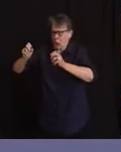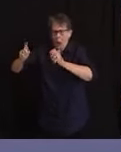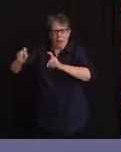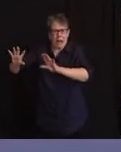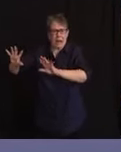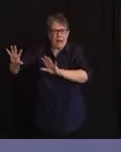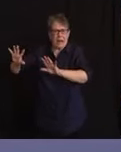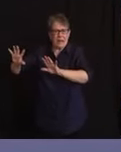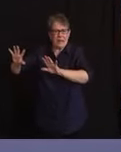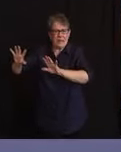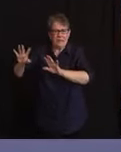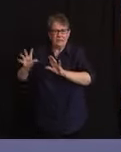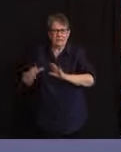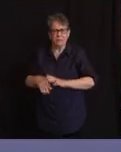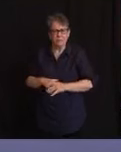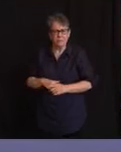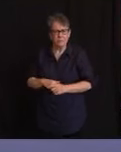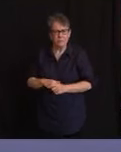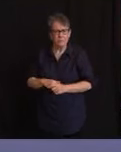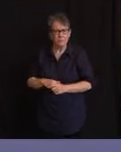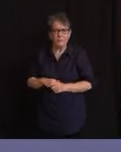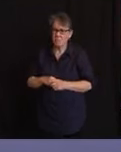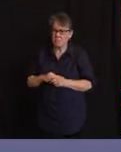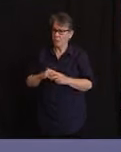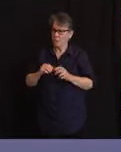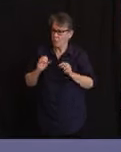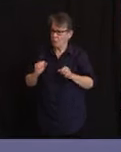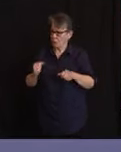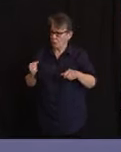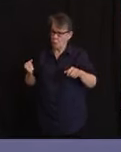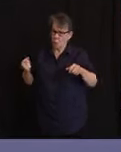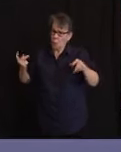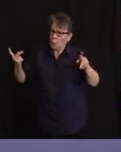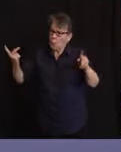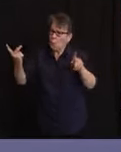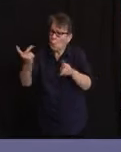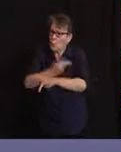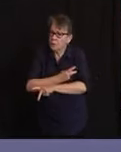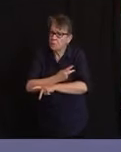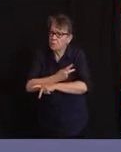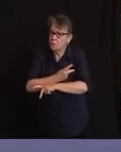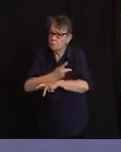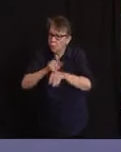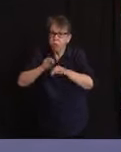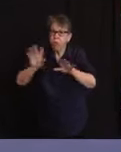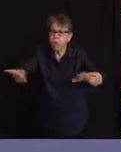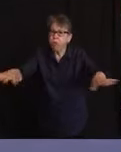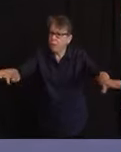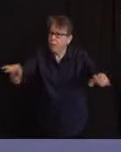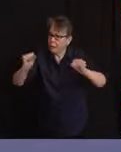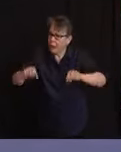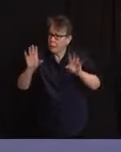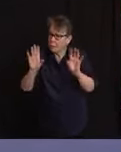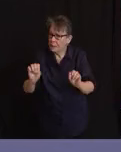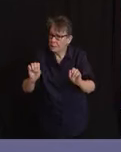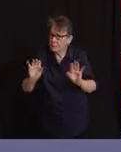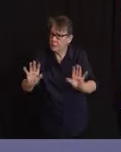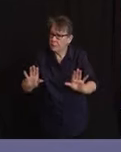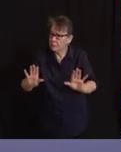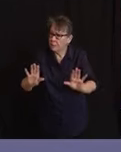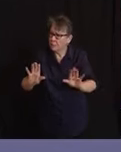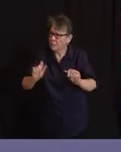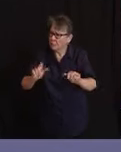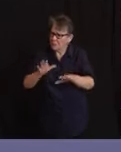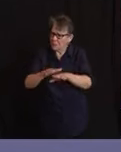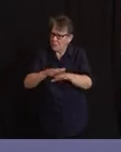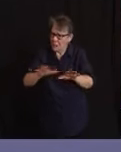more infected. Because of the steps we took from day one, we've avoided that awful bullet. But 36,000 beds,